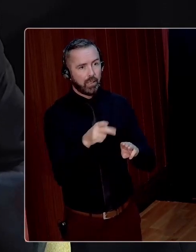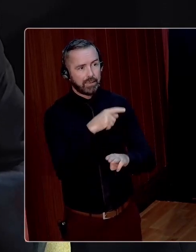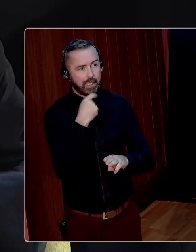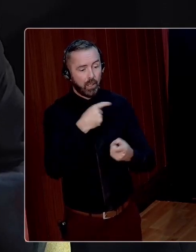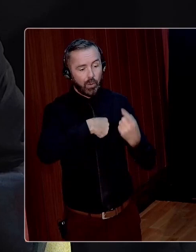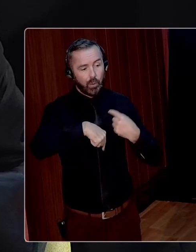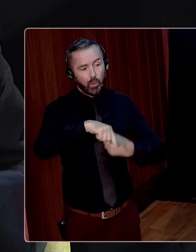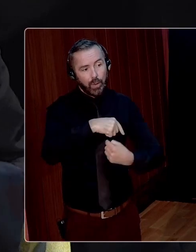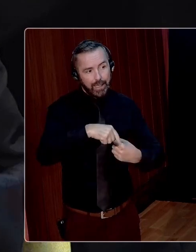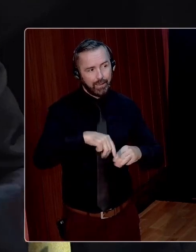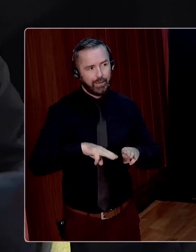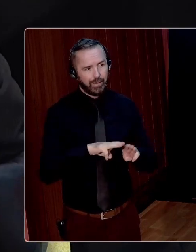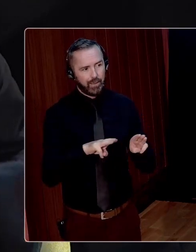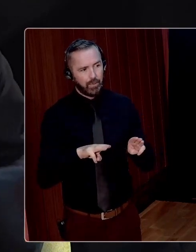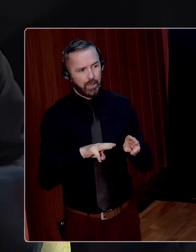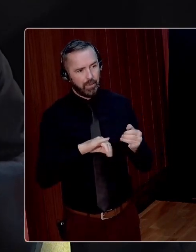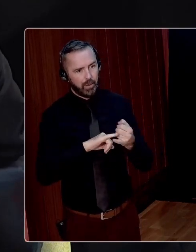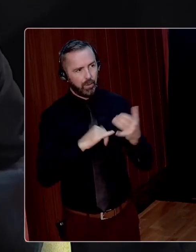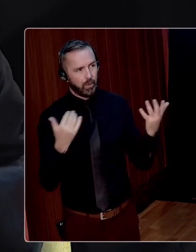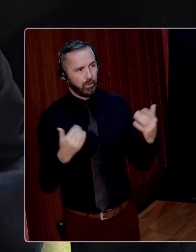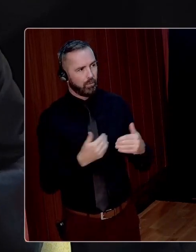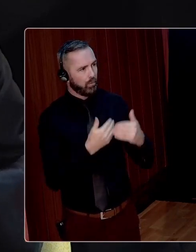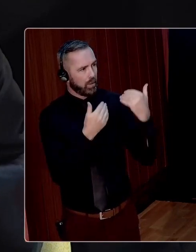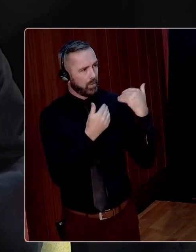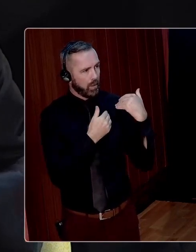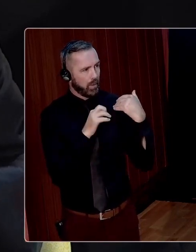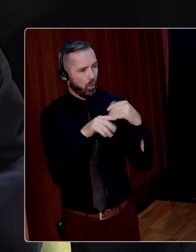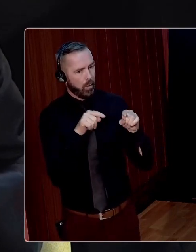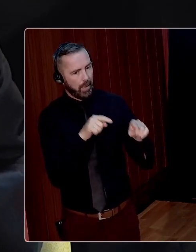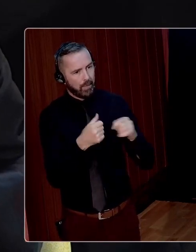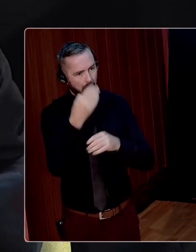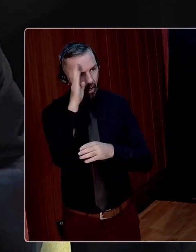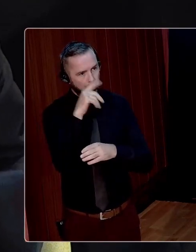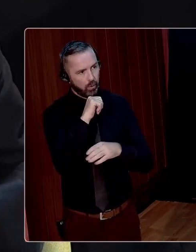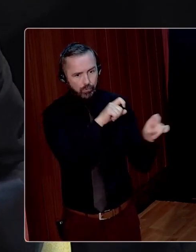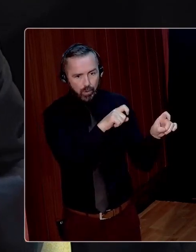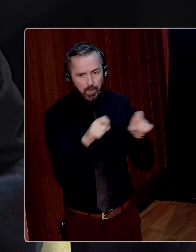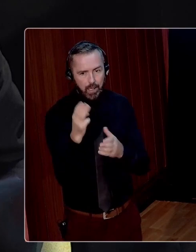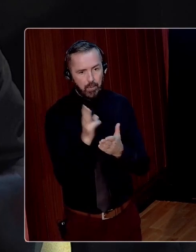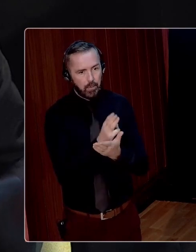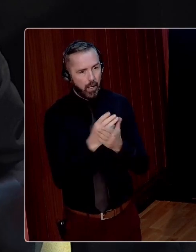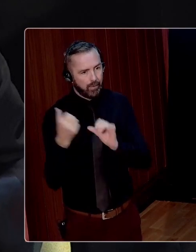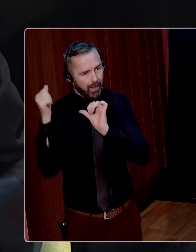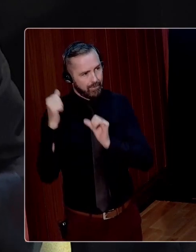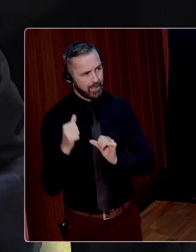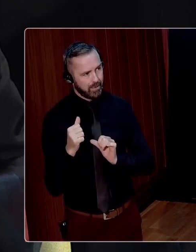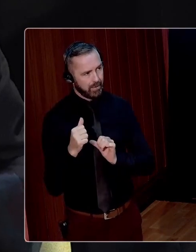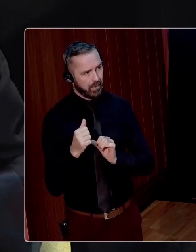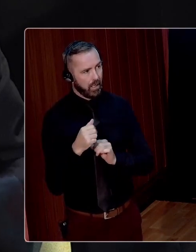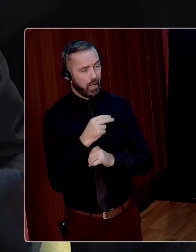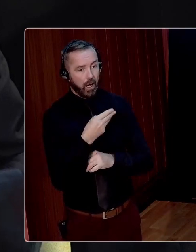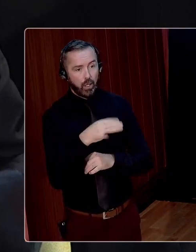that we are the people, we are the generation who are responsible and are blamed that Irish did not remain as part of our heritage. That's not to say